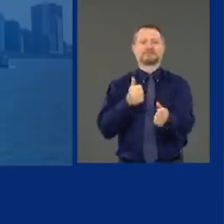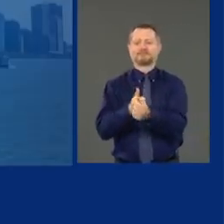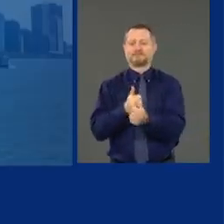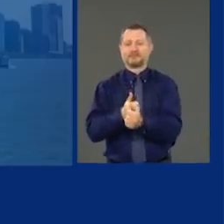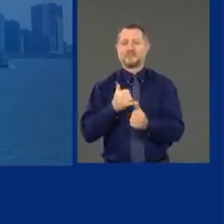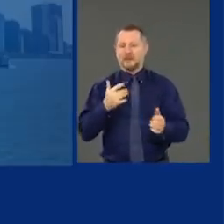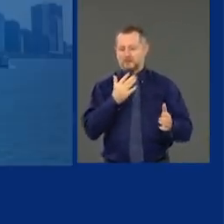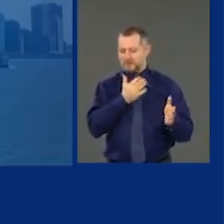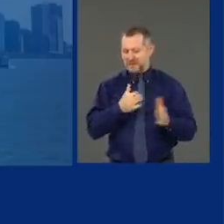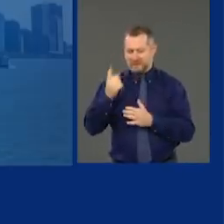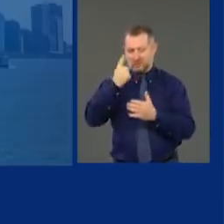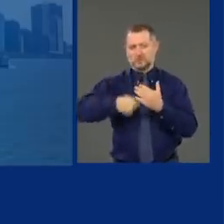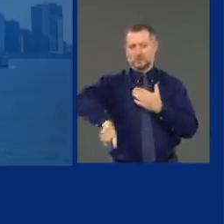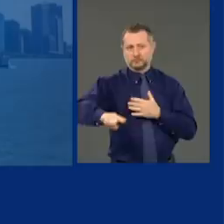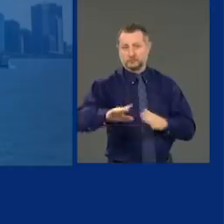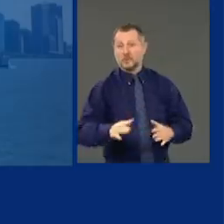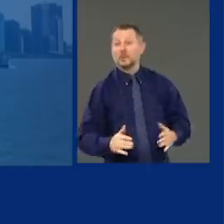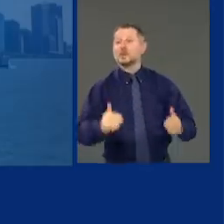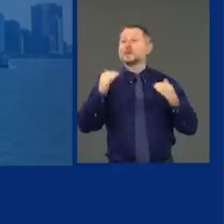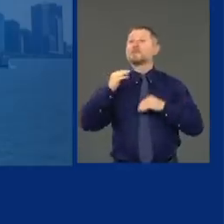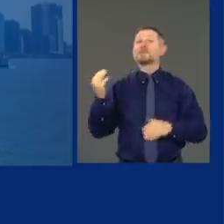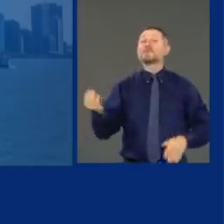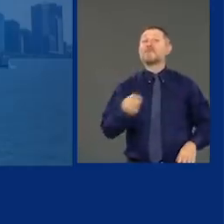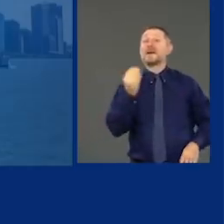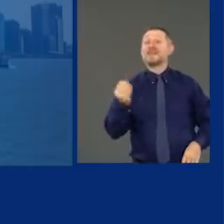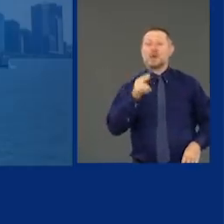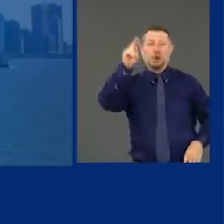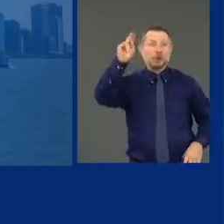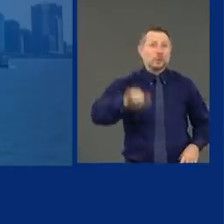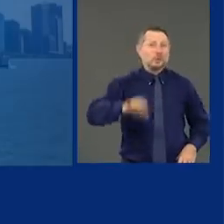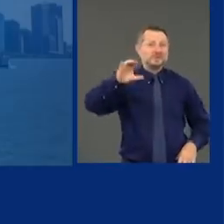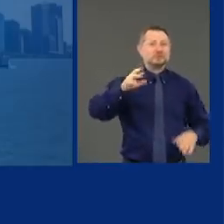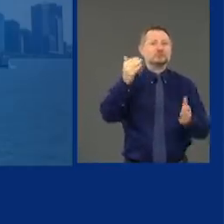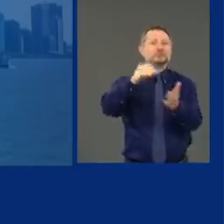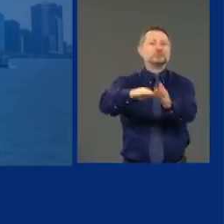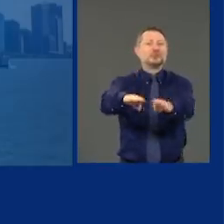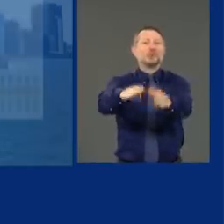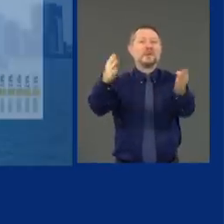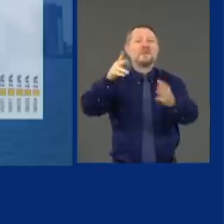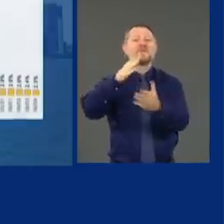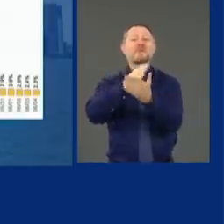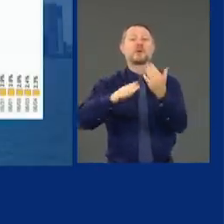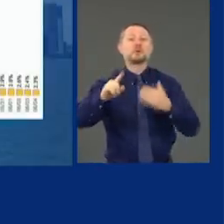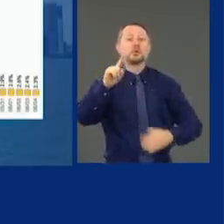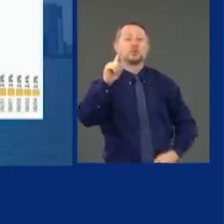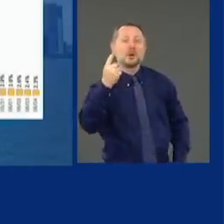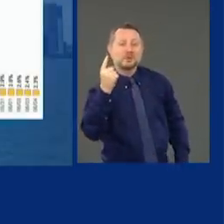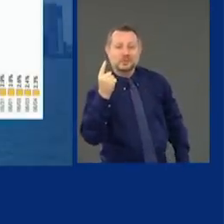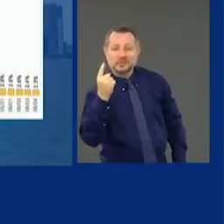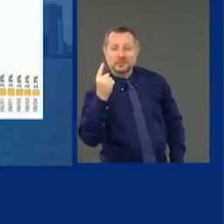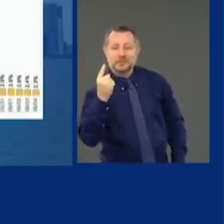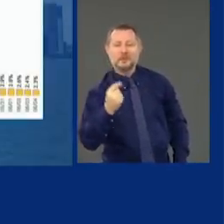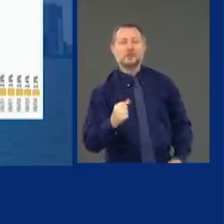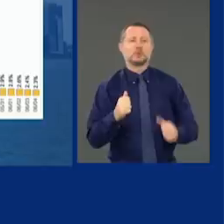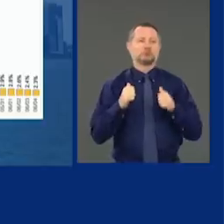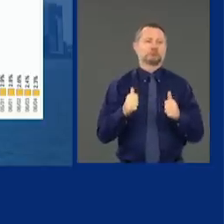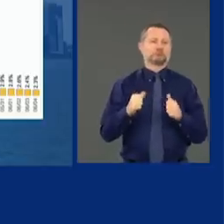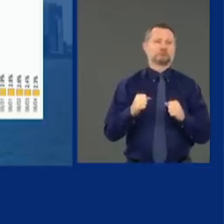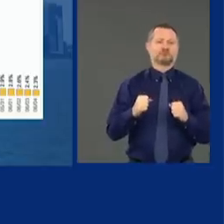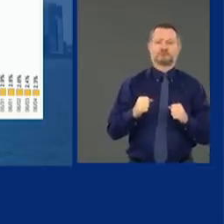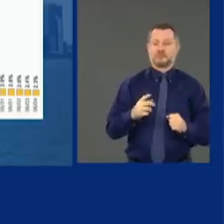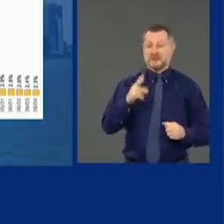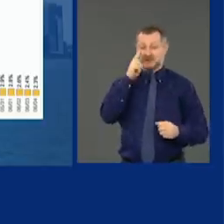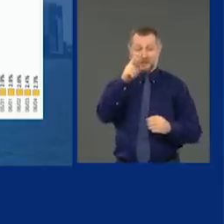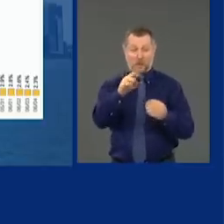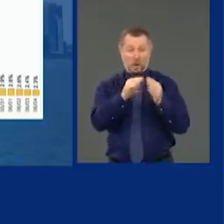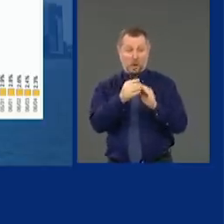week. Next week on Monday, New York City opens, starts phase 1. That's great news. You look at the numbers on